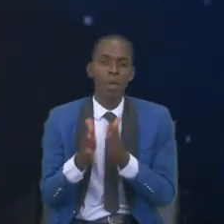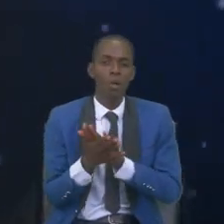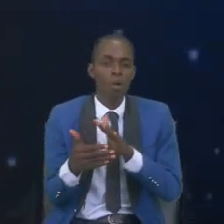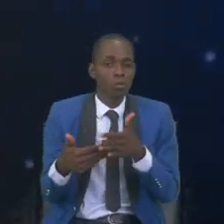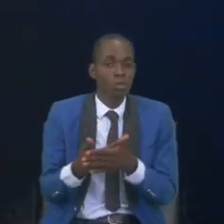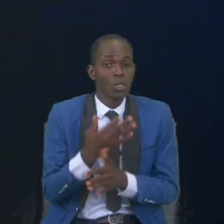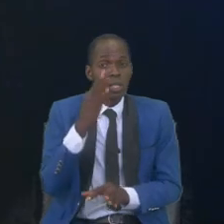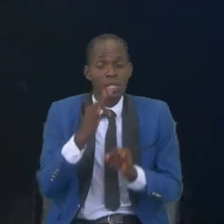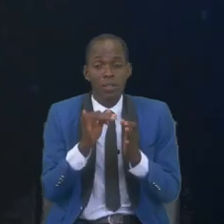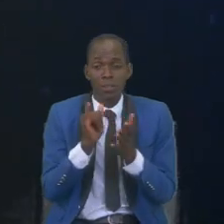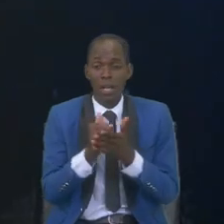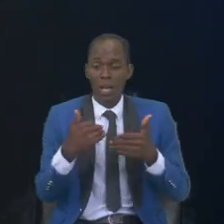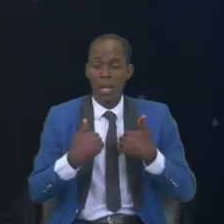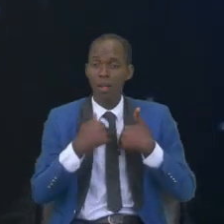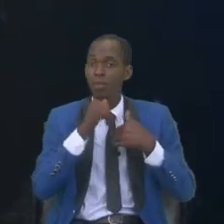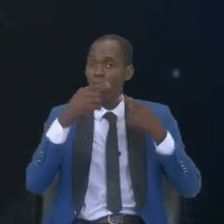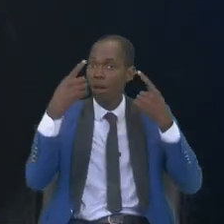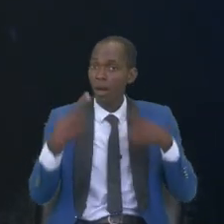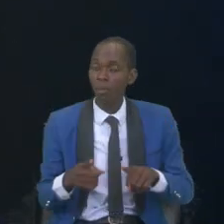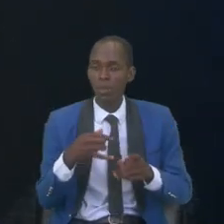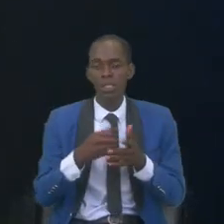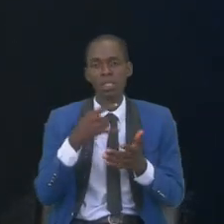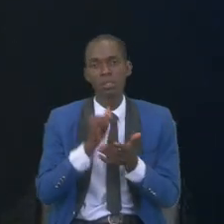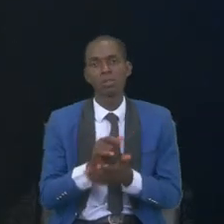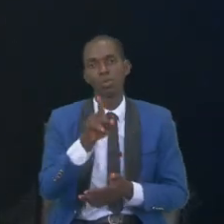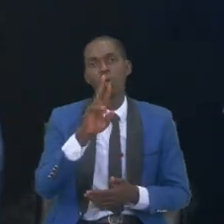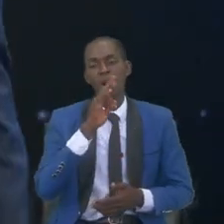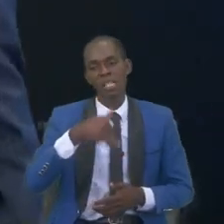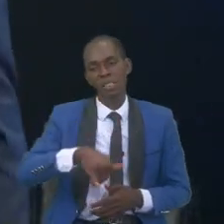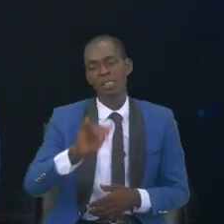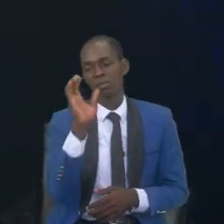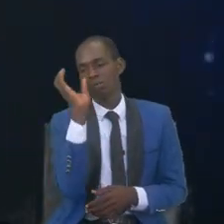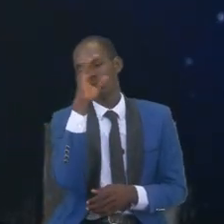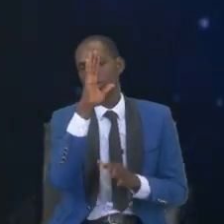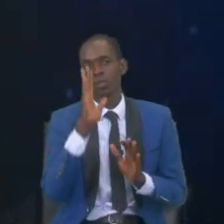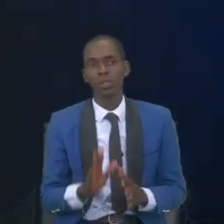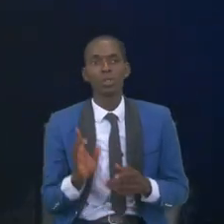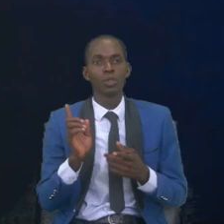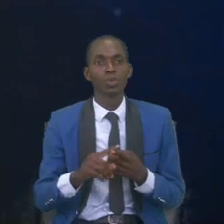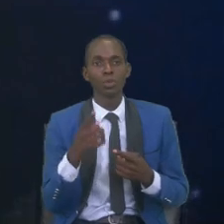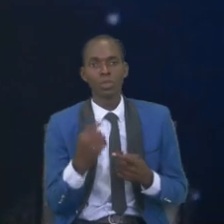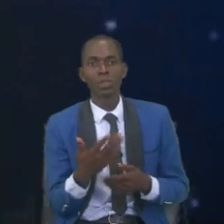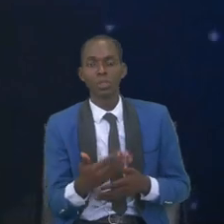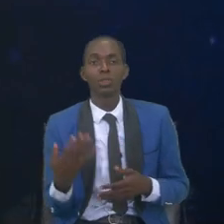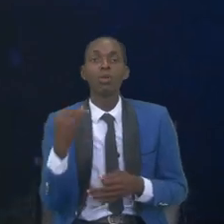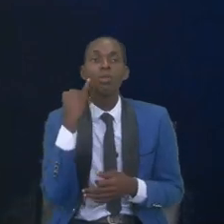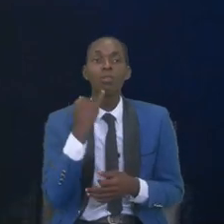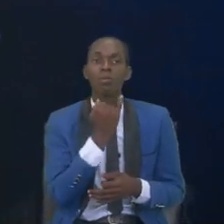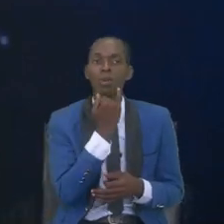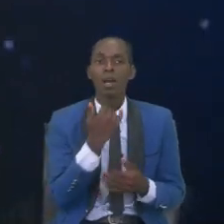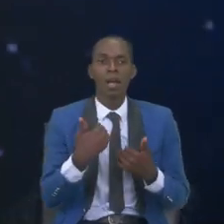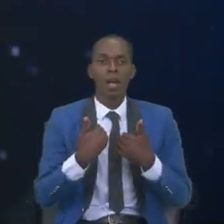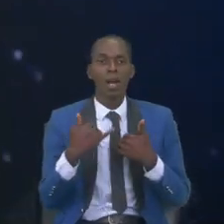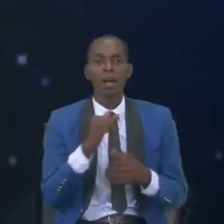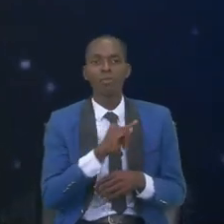not happened, it says you are a stranger to the commonwealth of promise, and it says having no hope,